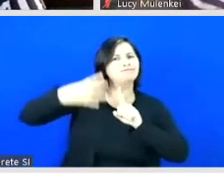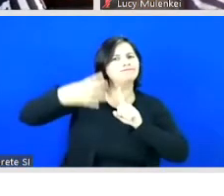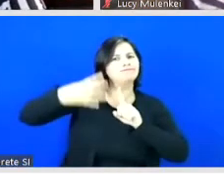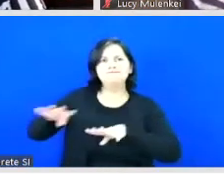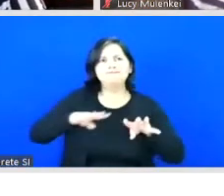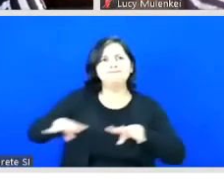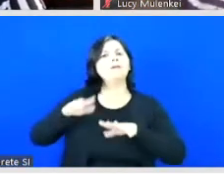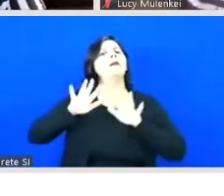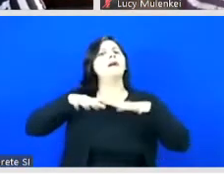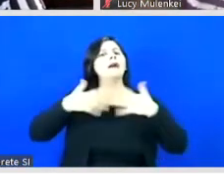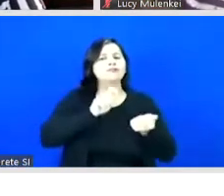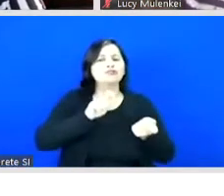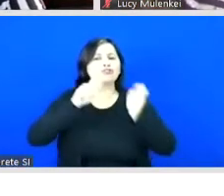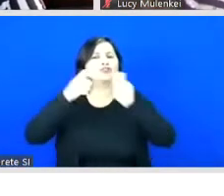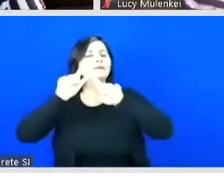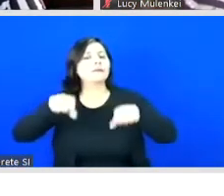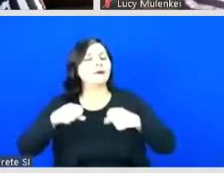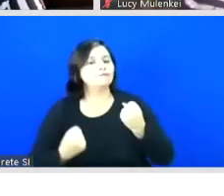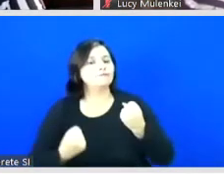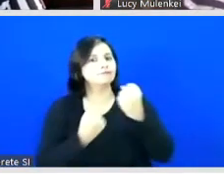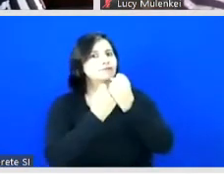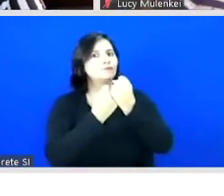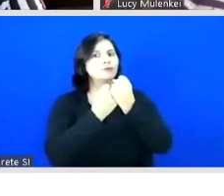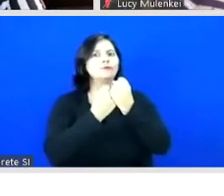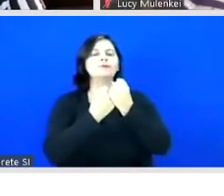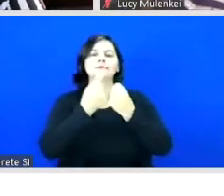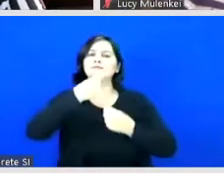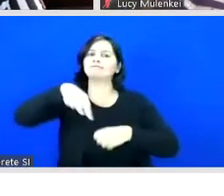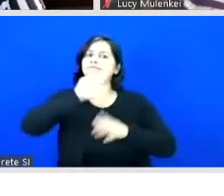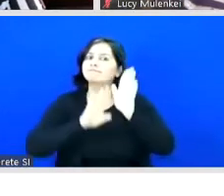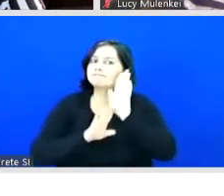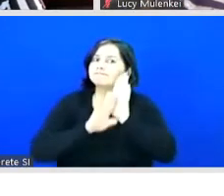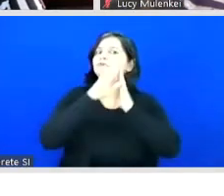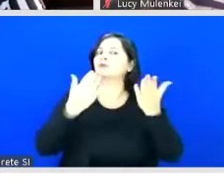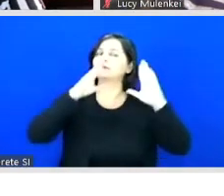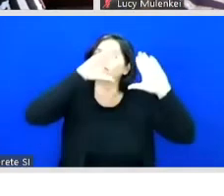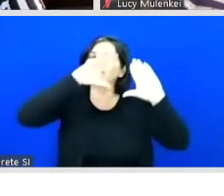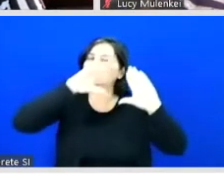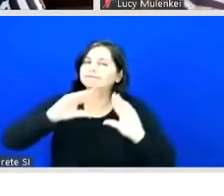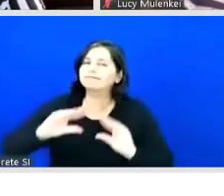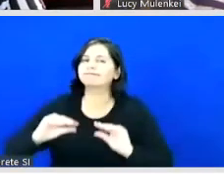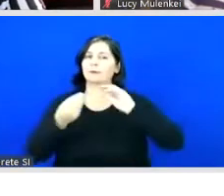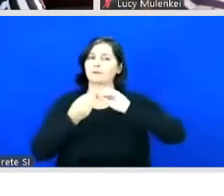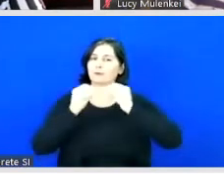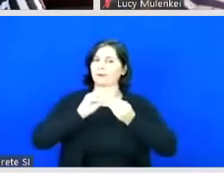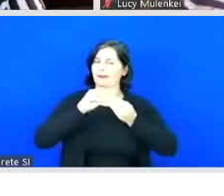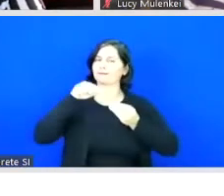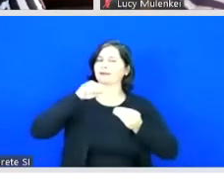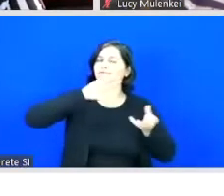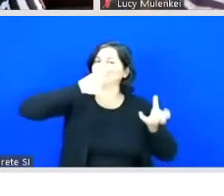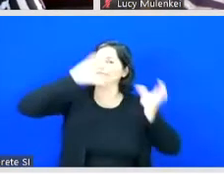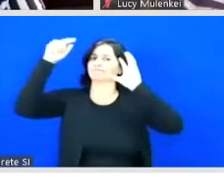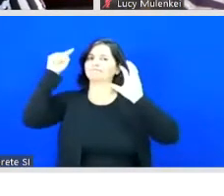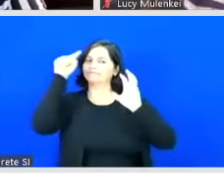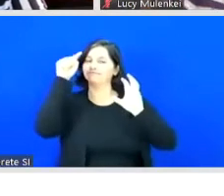recovery by being responsible in the way they operate their businesses. Governments also play a critical role, as the